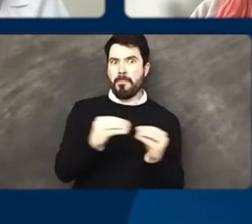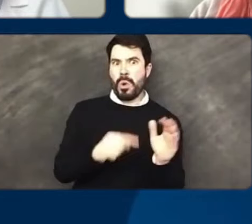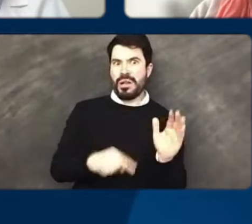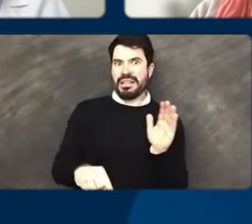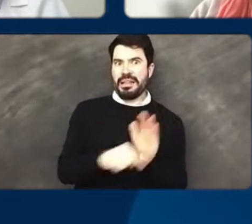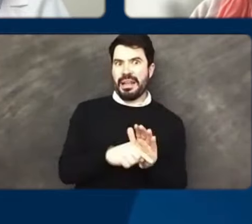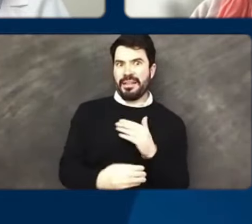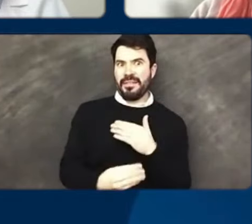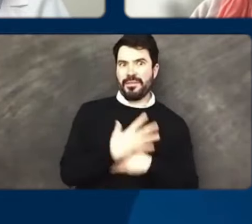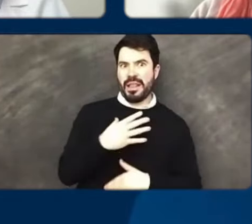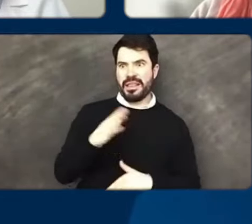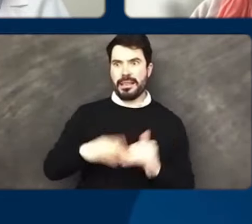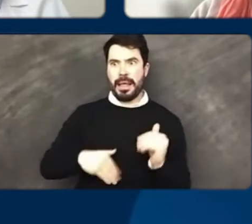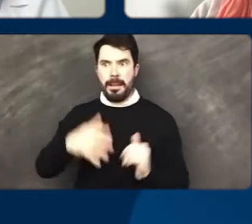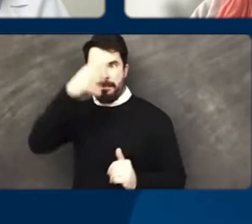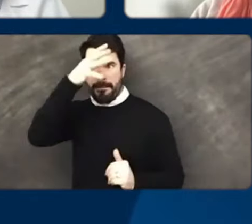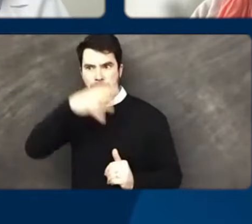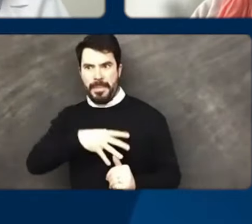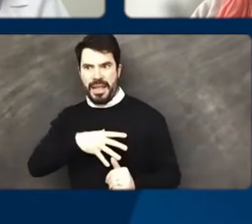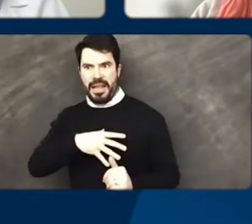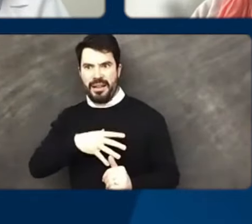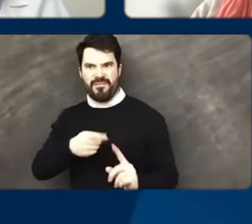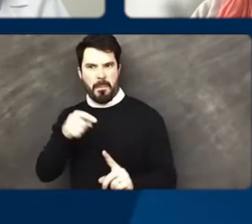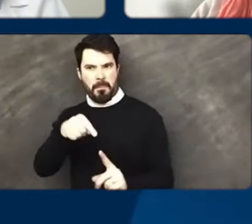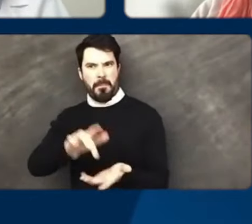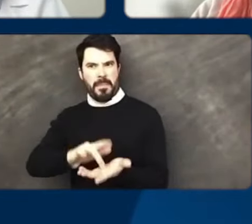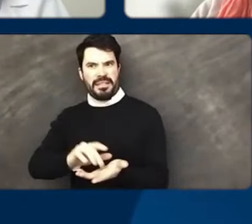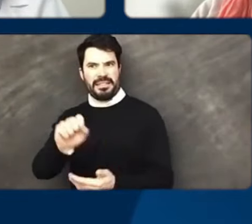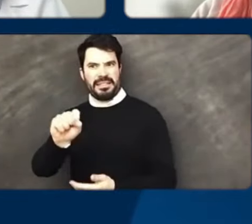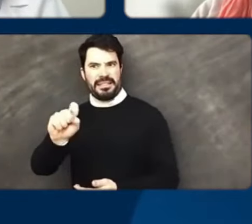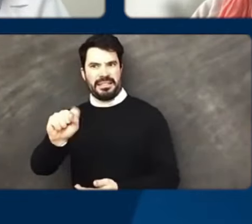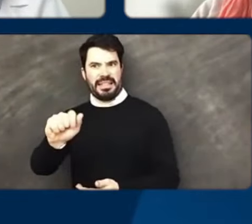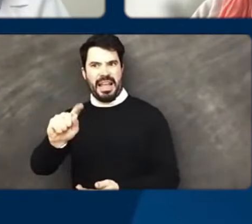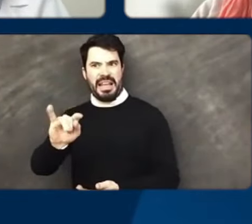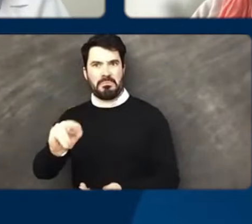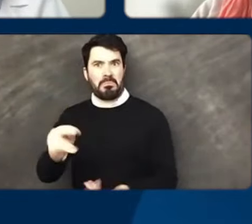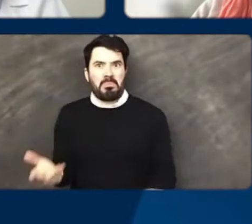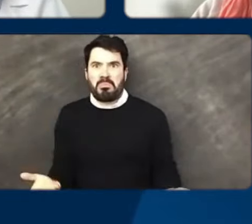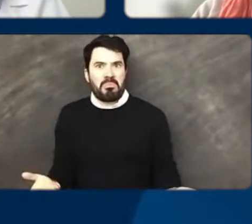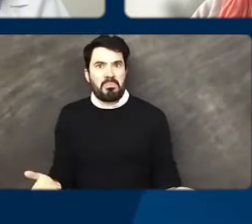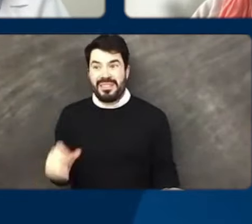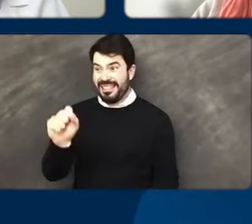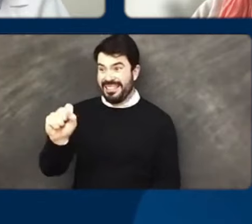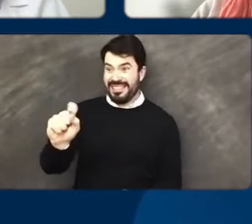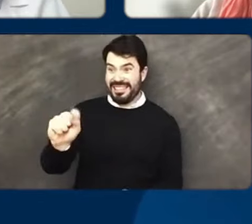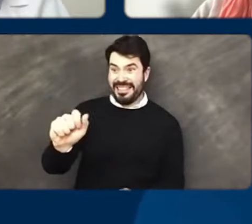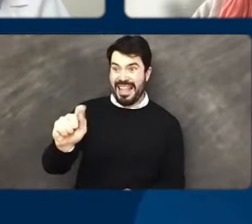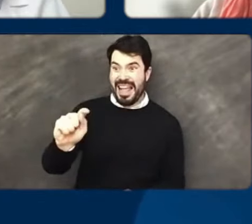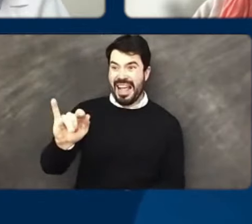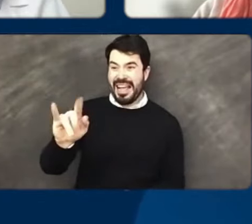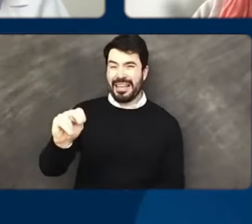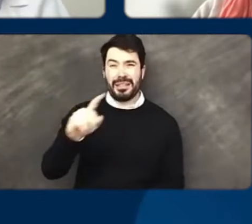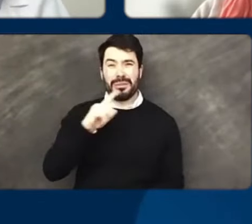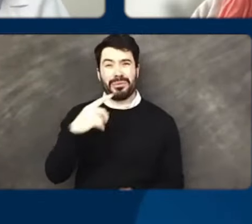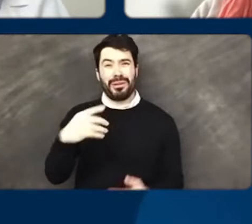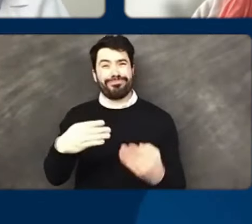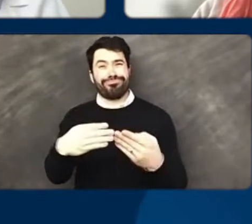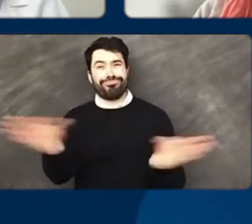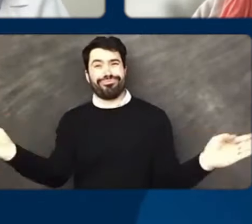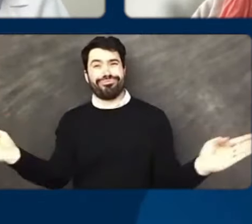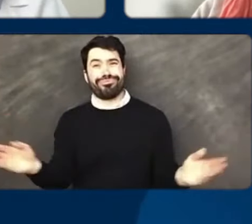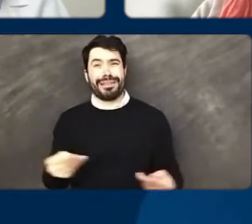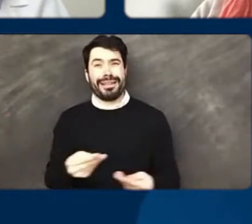statins. Statins are some of the most widely prescribed classes of medications that we have, and there is